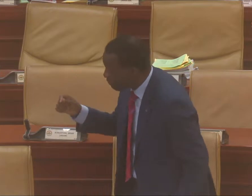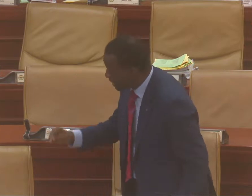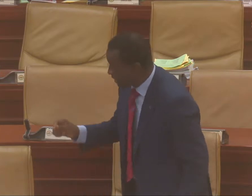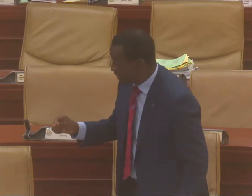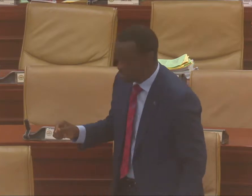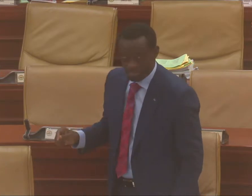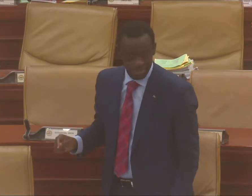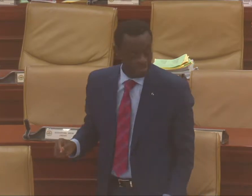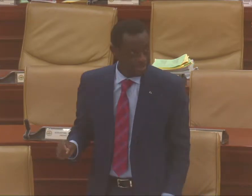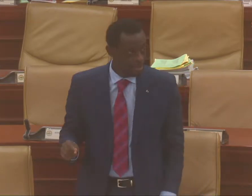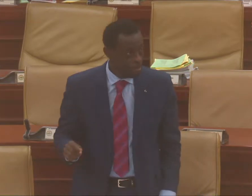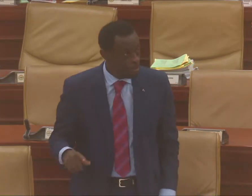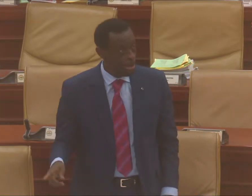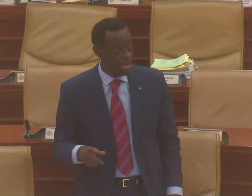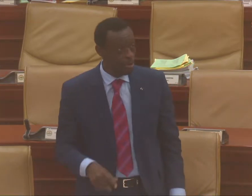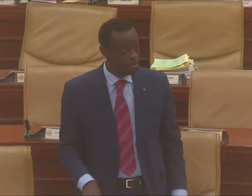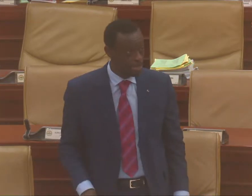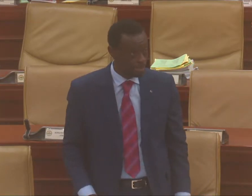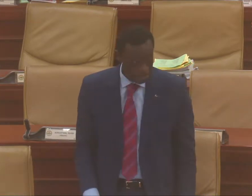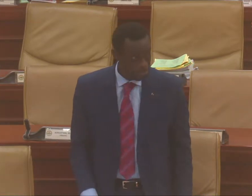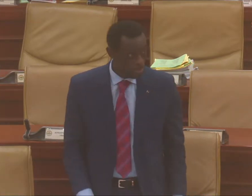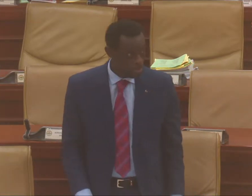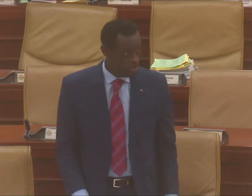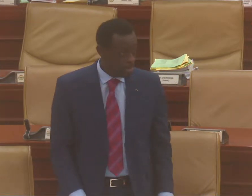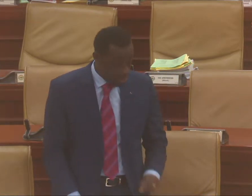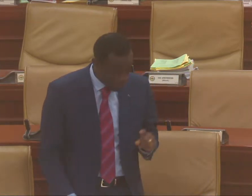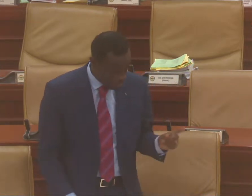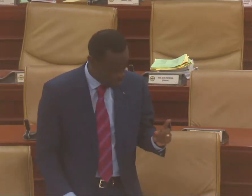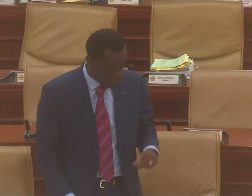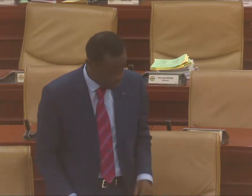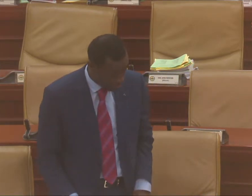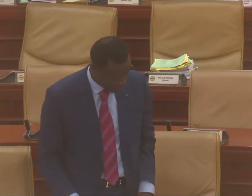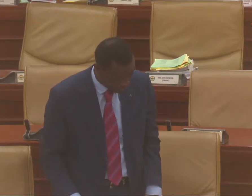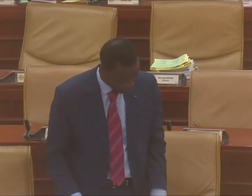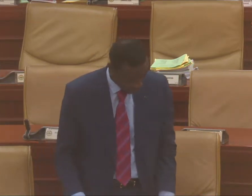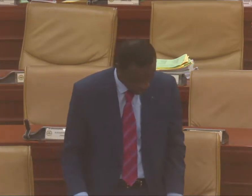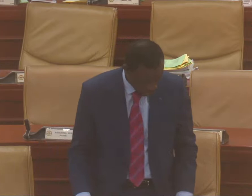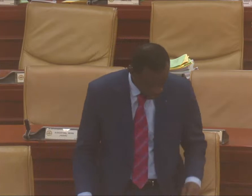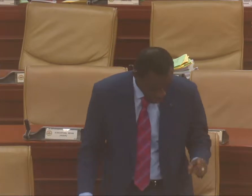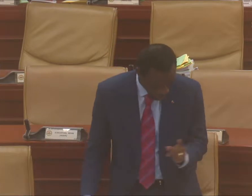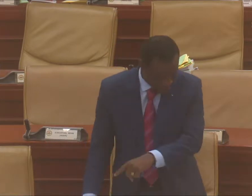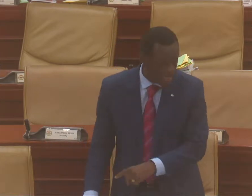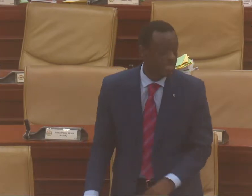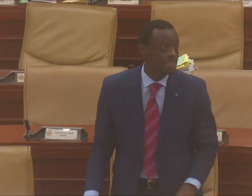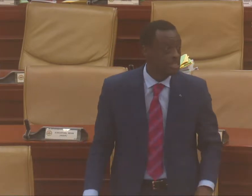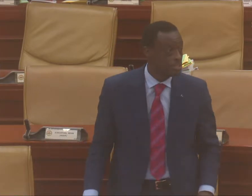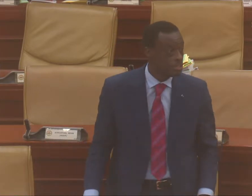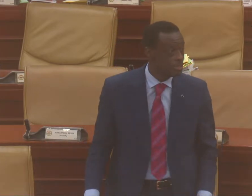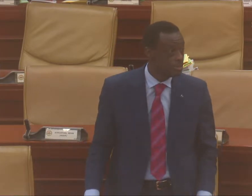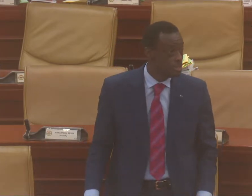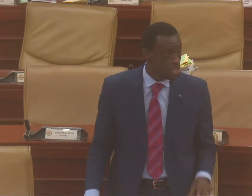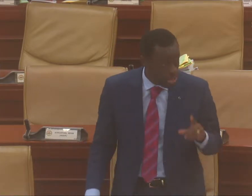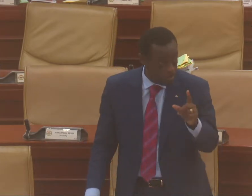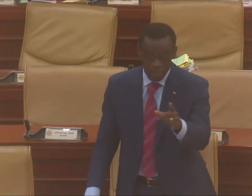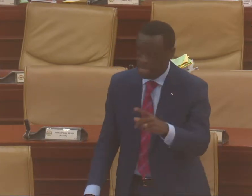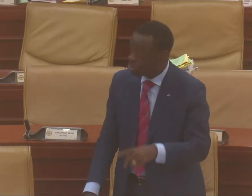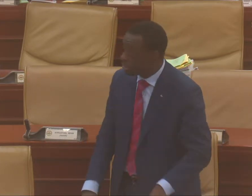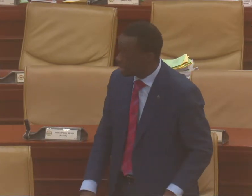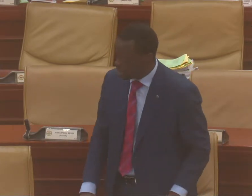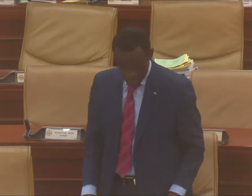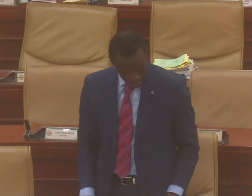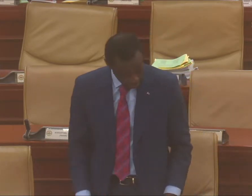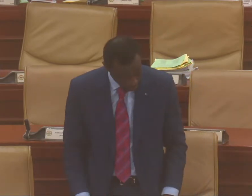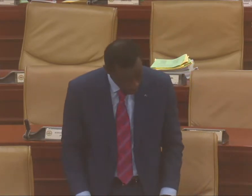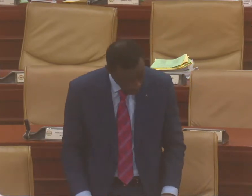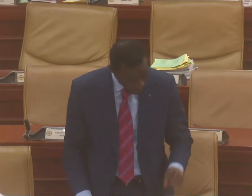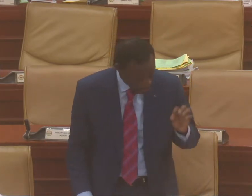money to invest, people are now complaining. If you come to Western region, We are building an interchange. The GMPC headquarters is